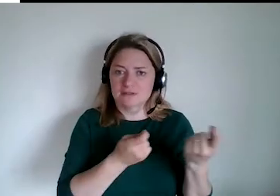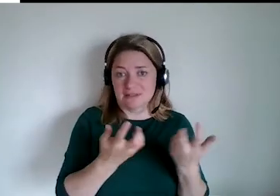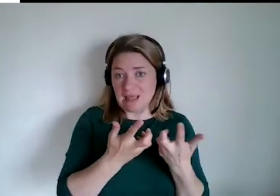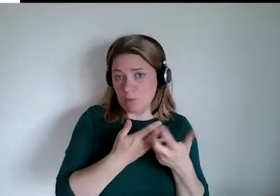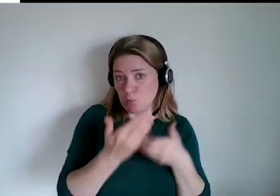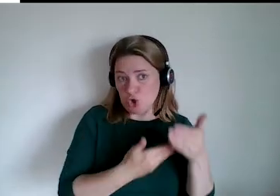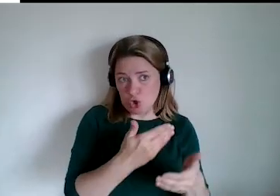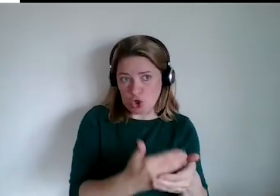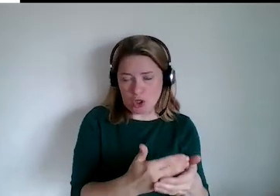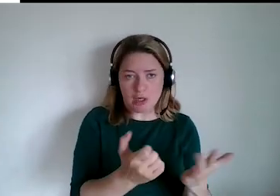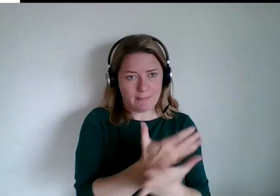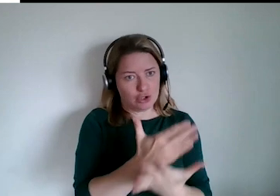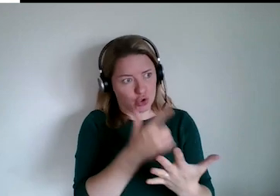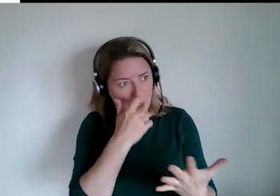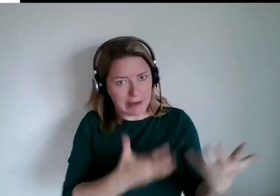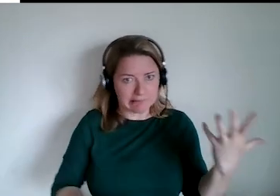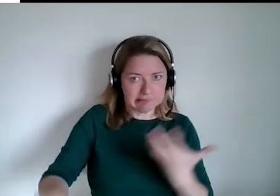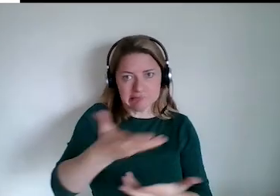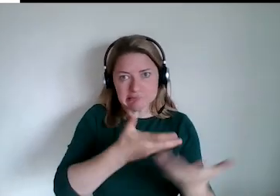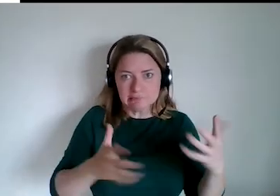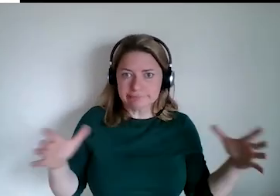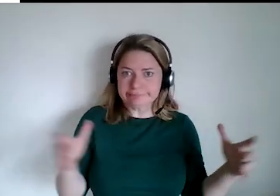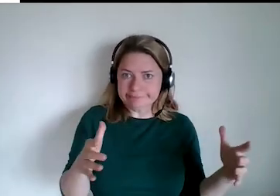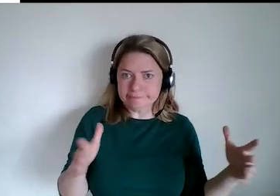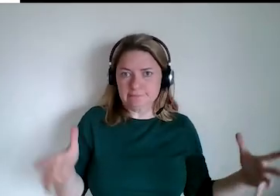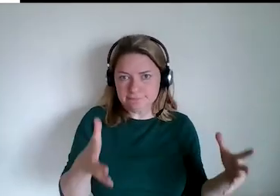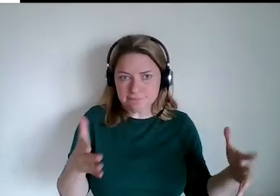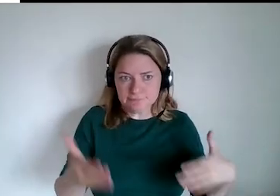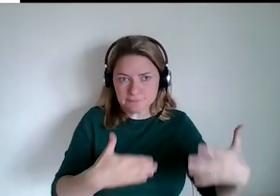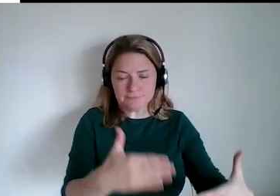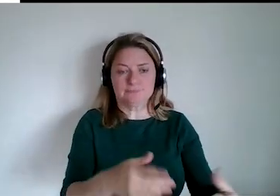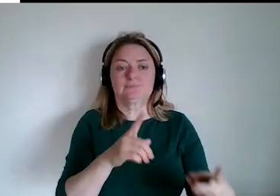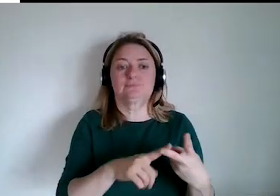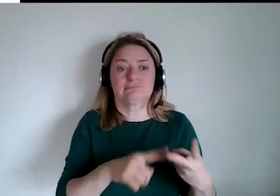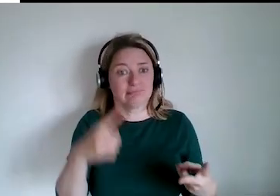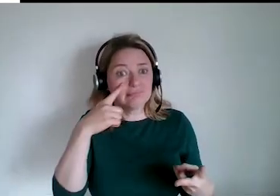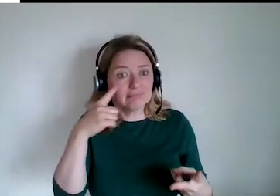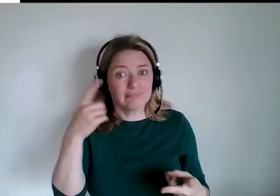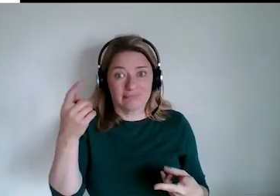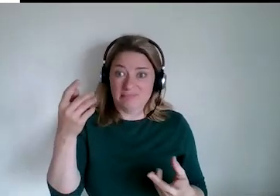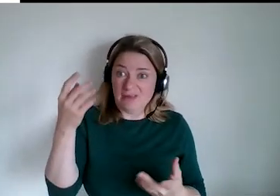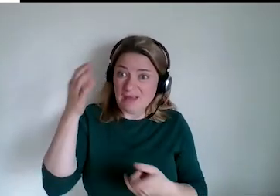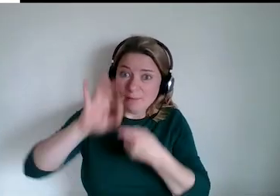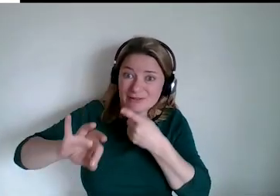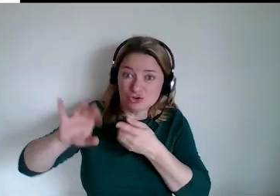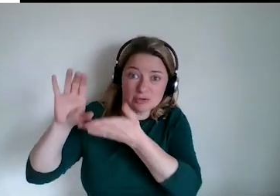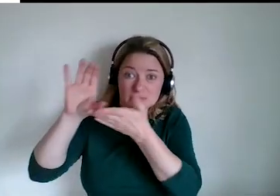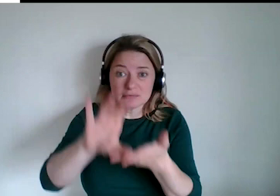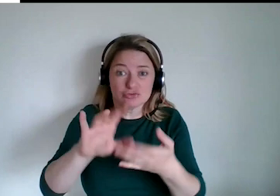these cats to be herded in the same direction? Do we go for commissioned research